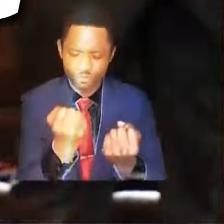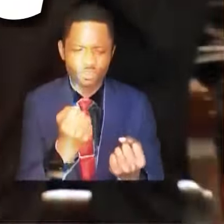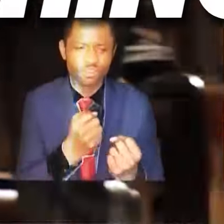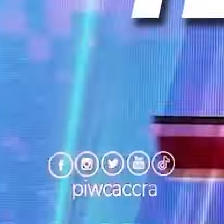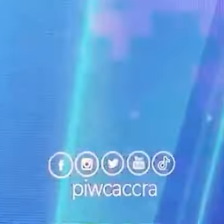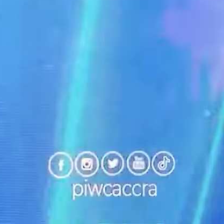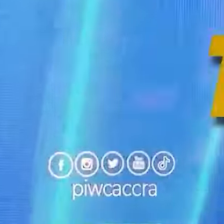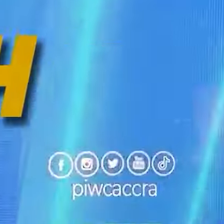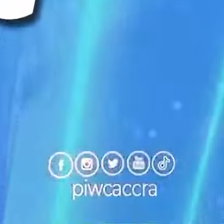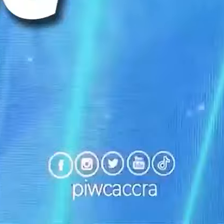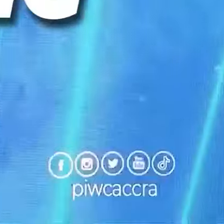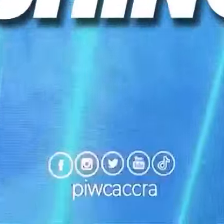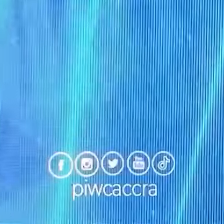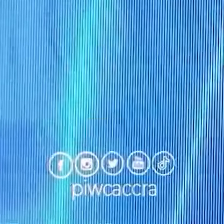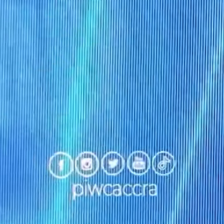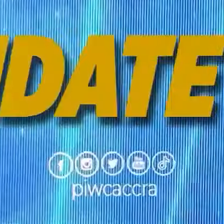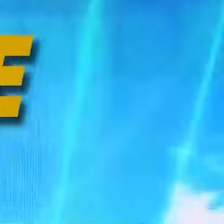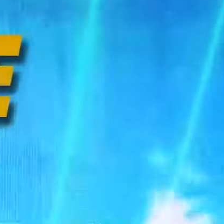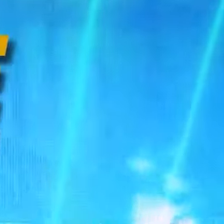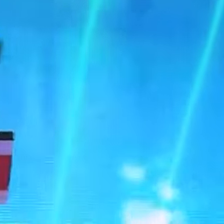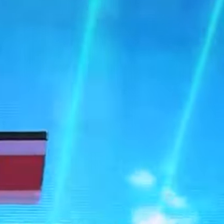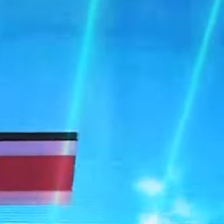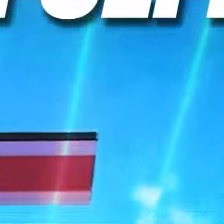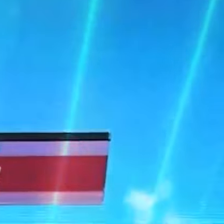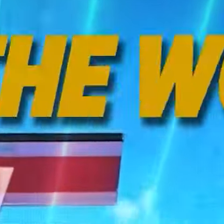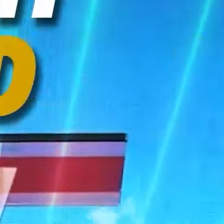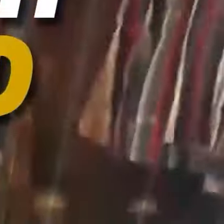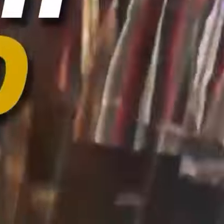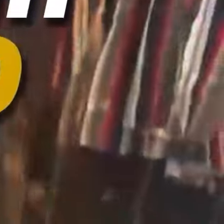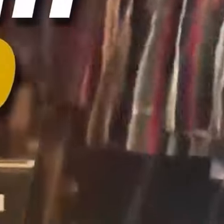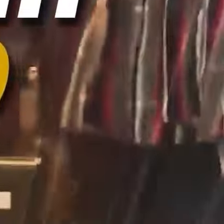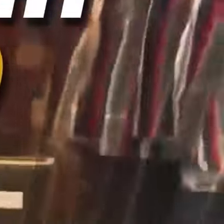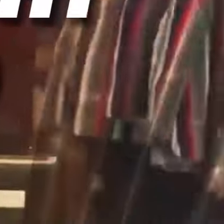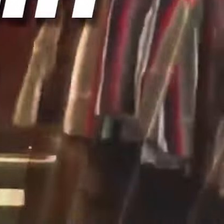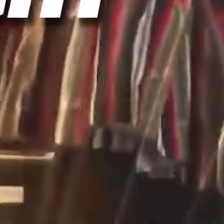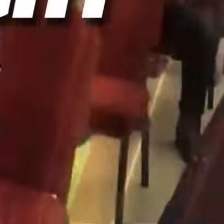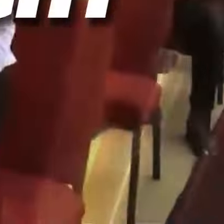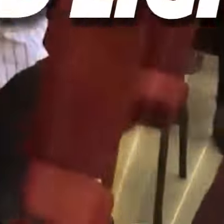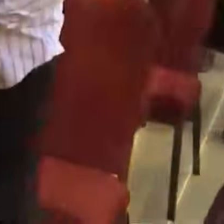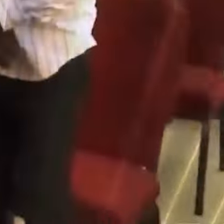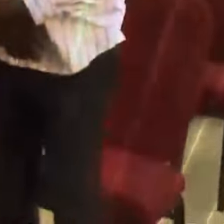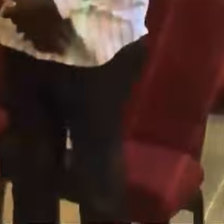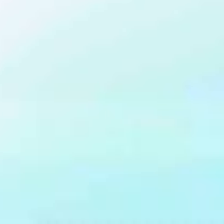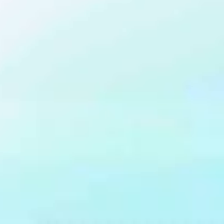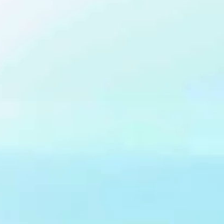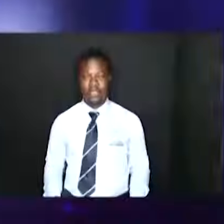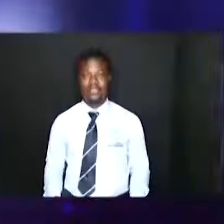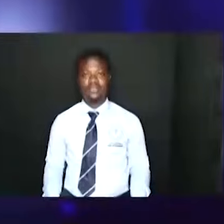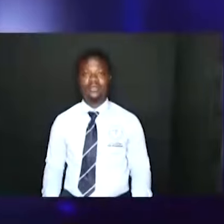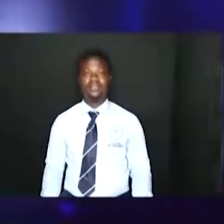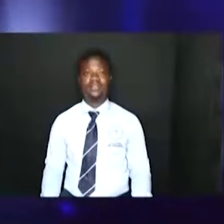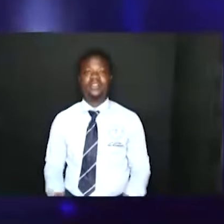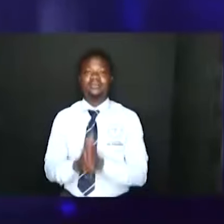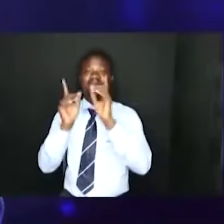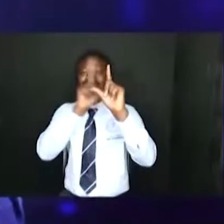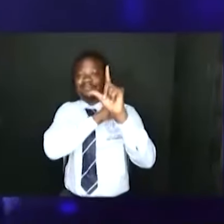training, and unleashing the church to fulfill her mandate as salt and light in the world. Pentecost Hour. Praise